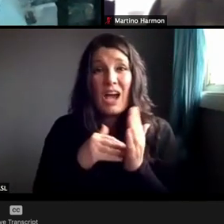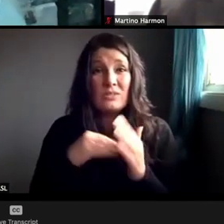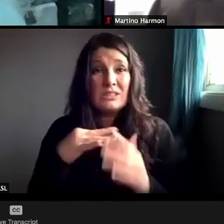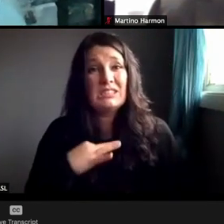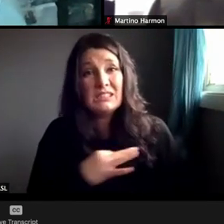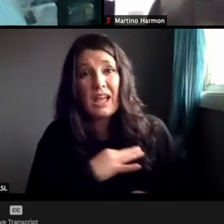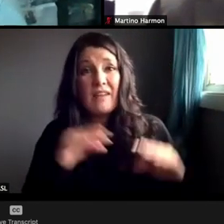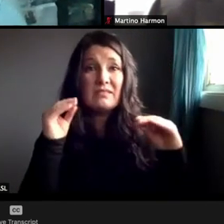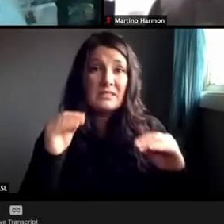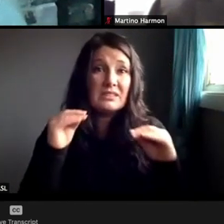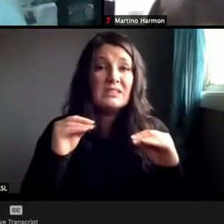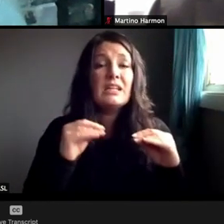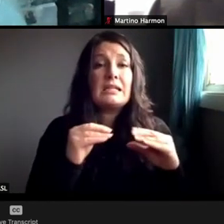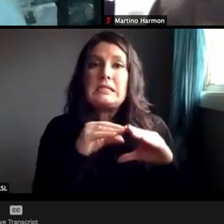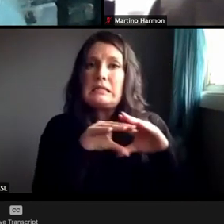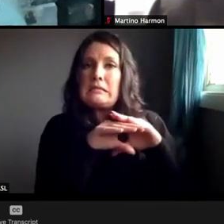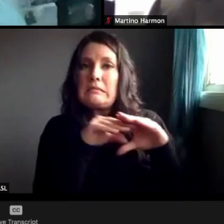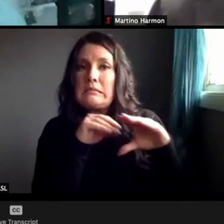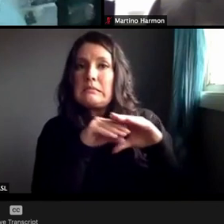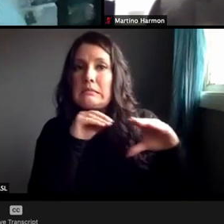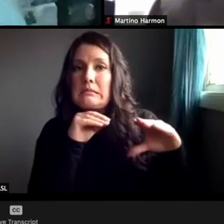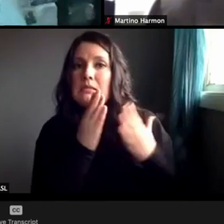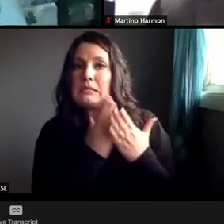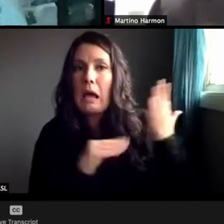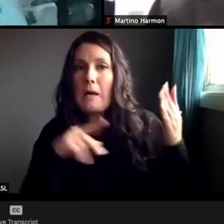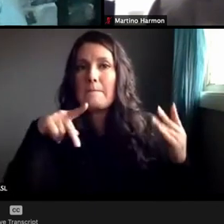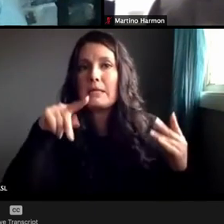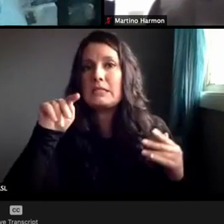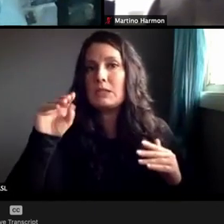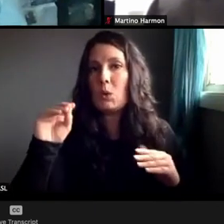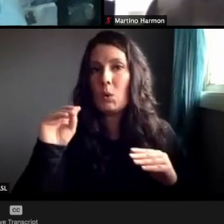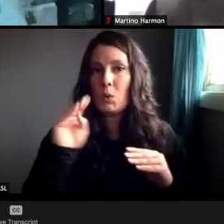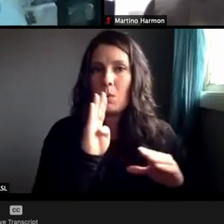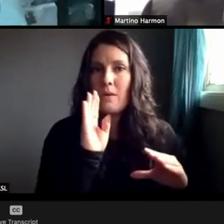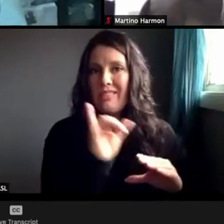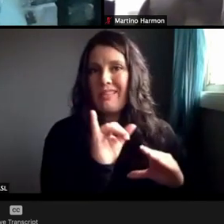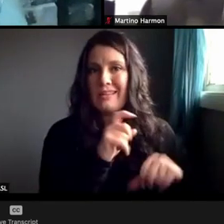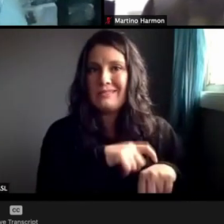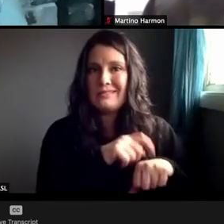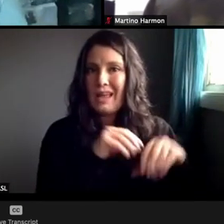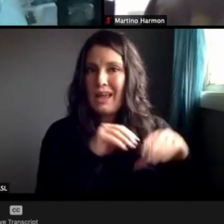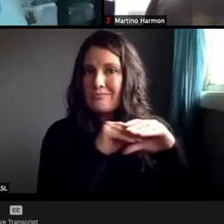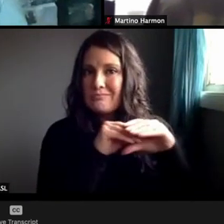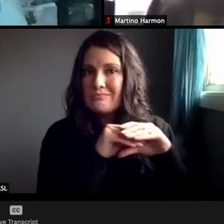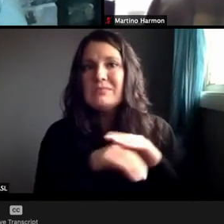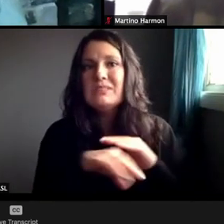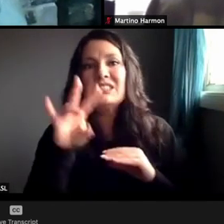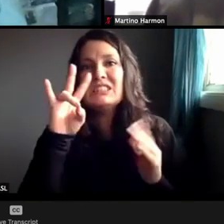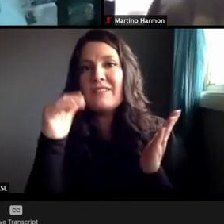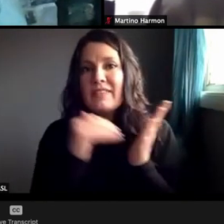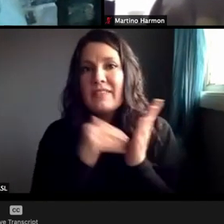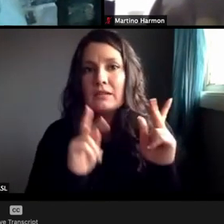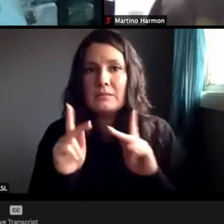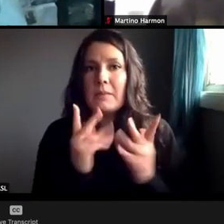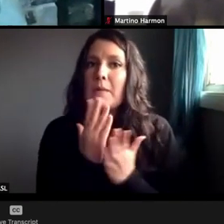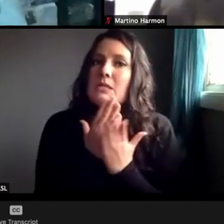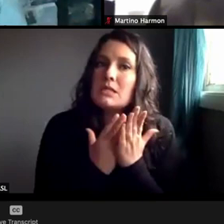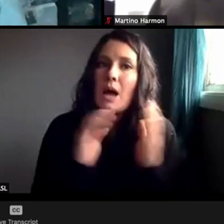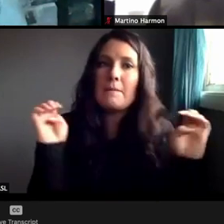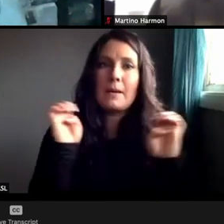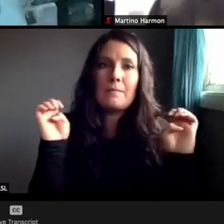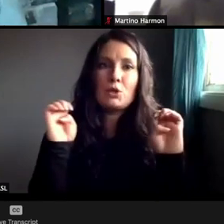COVID PTO bank. We've had almost 17,000 individuals utilize some of the emergency paid sick